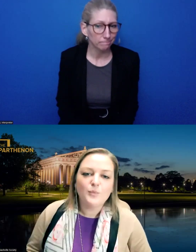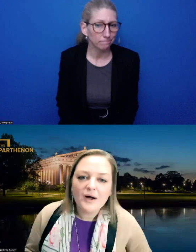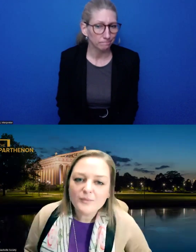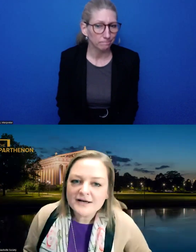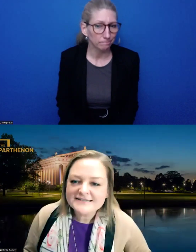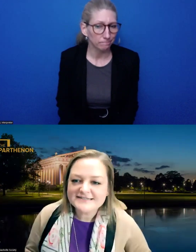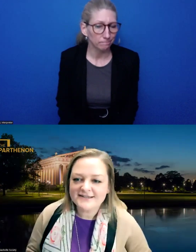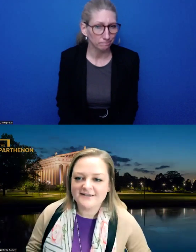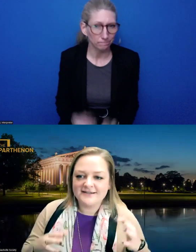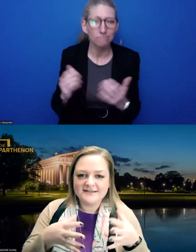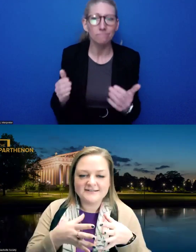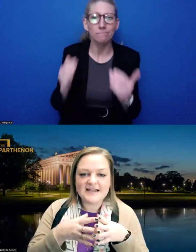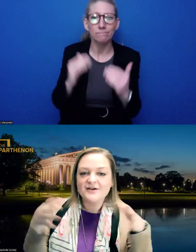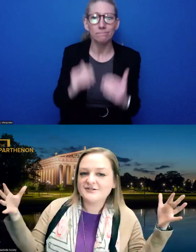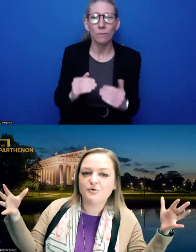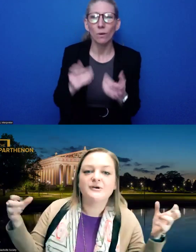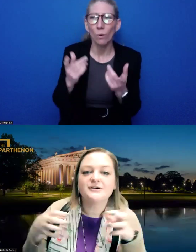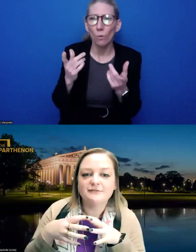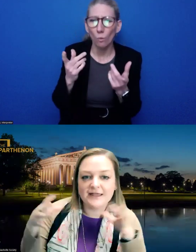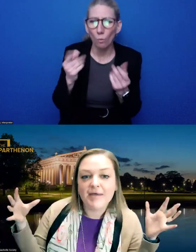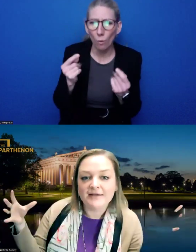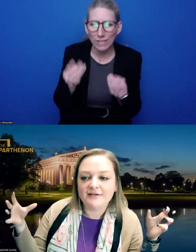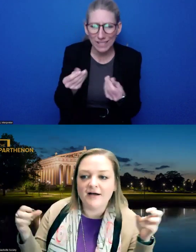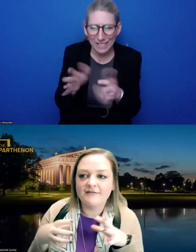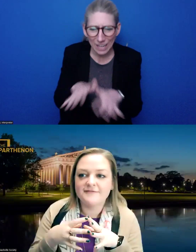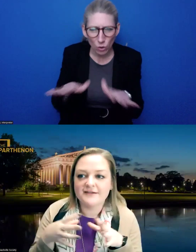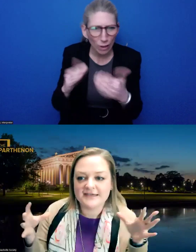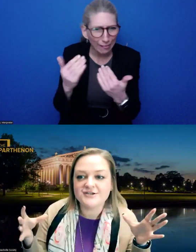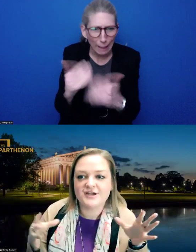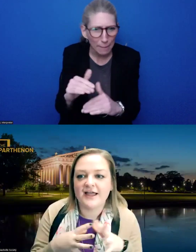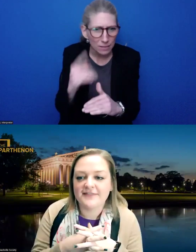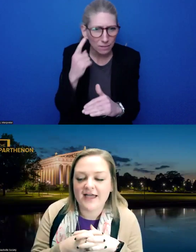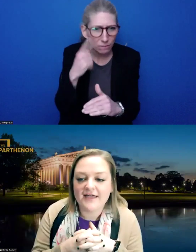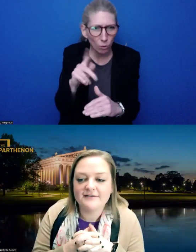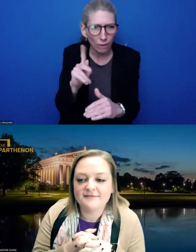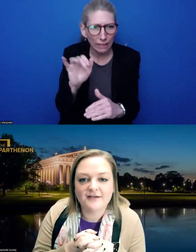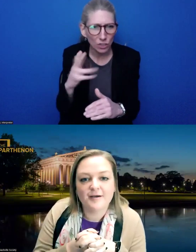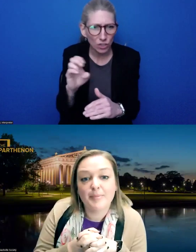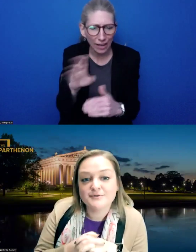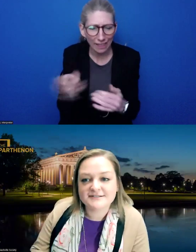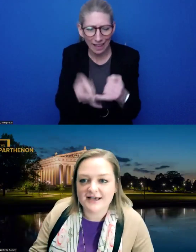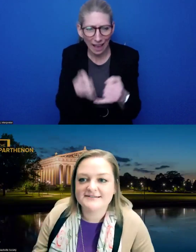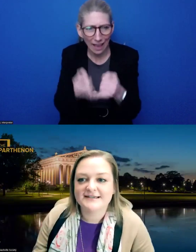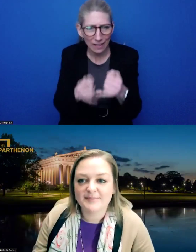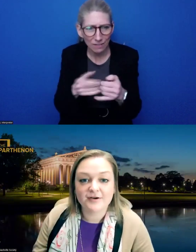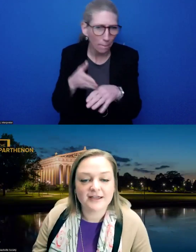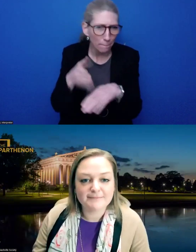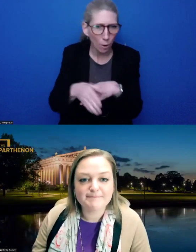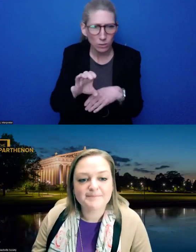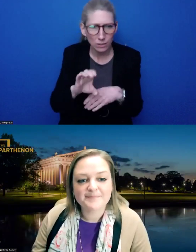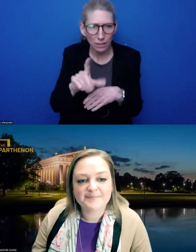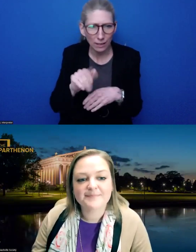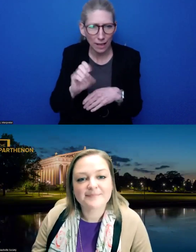And what was the territorial limit of the K'iche at the end of the post-classic